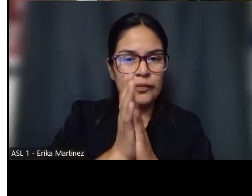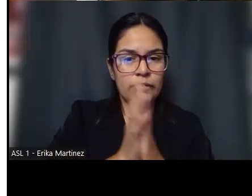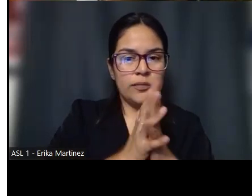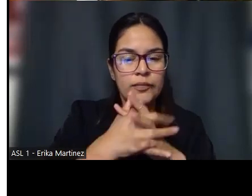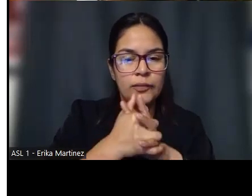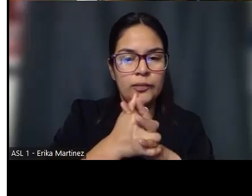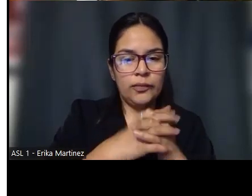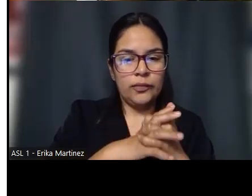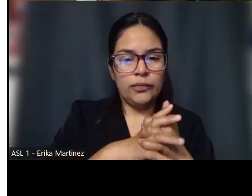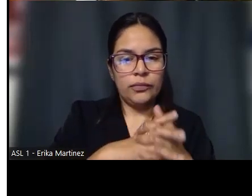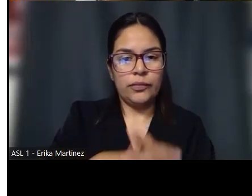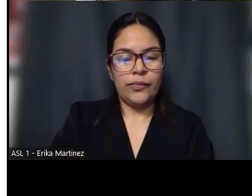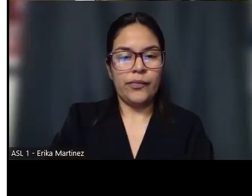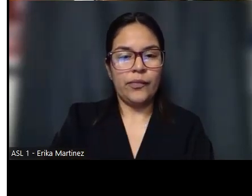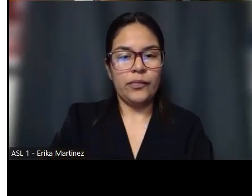Okay.